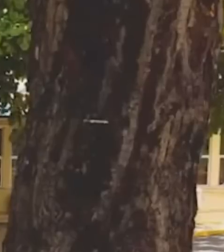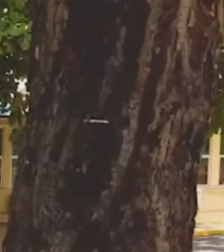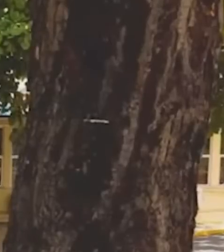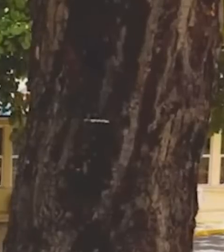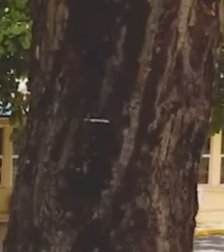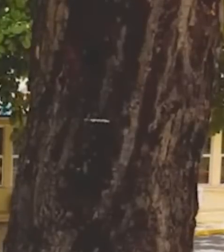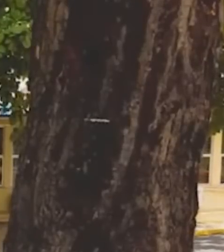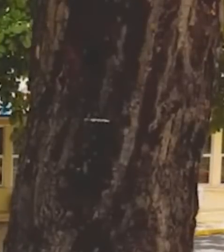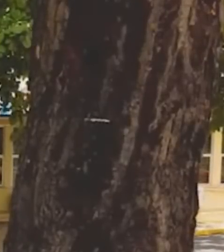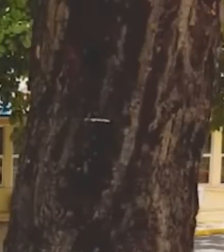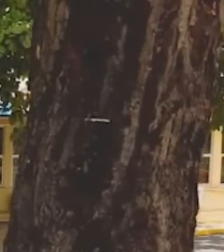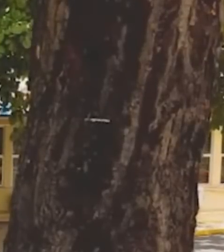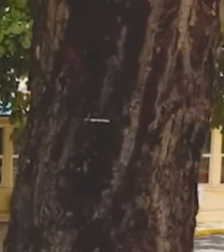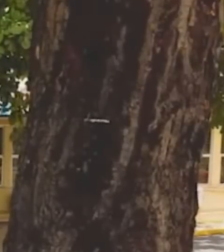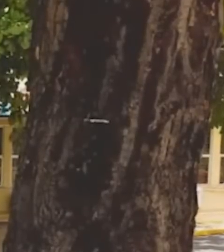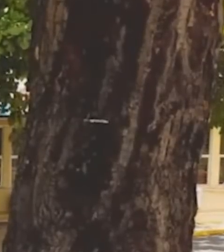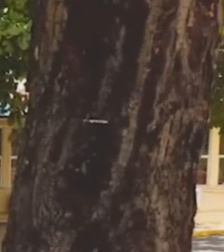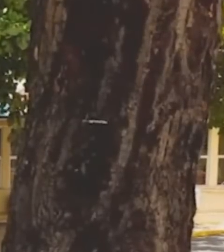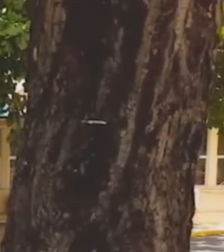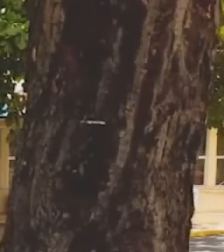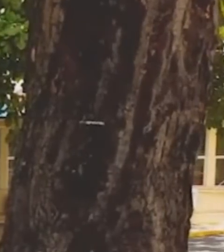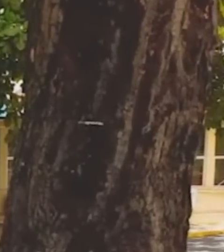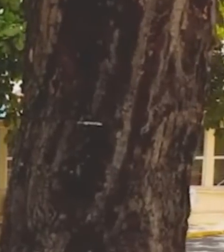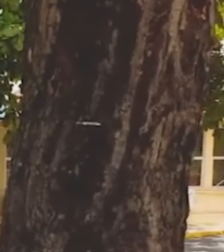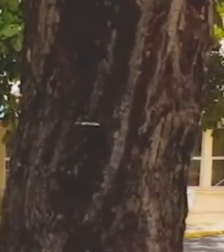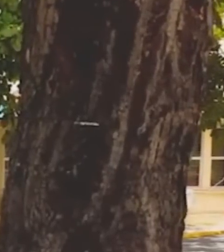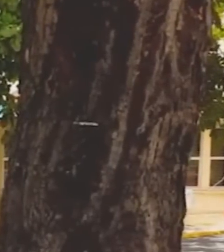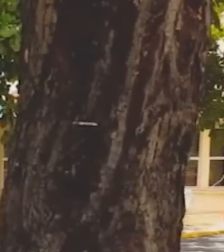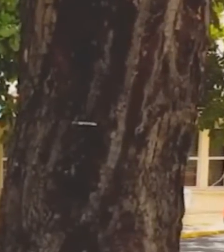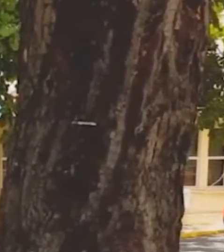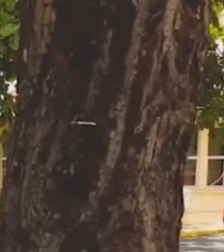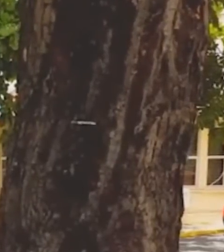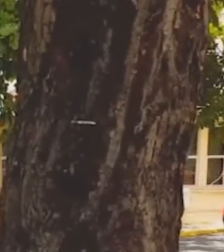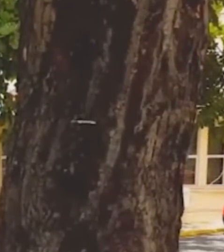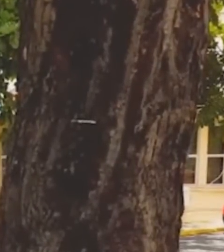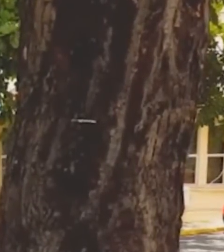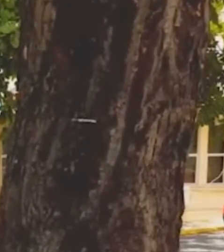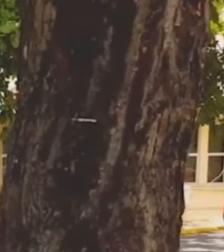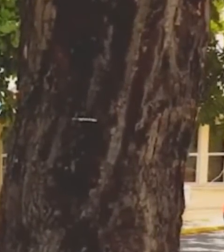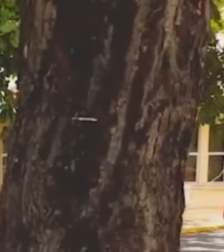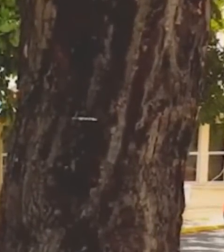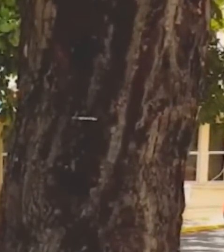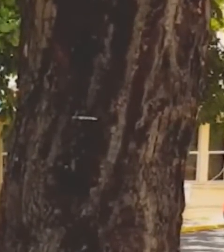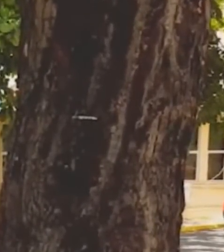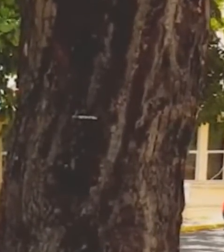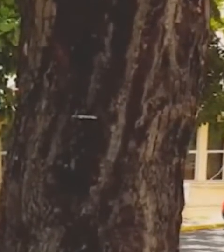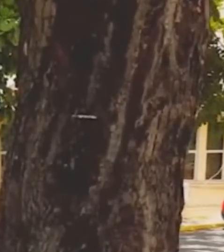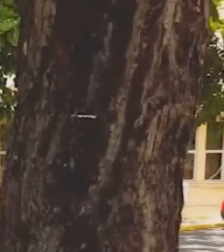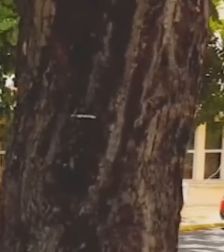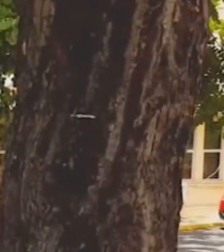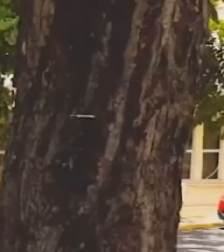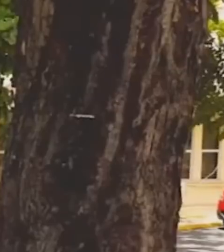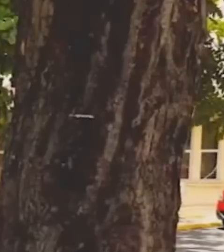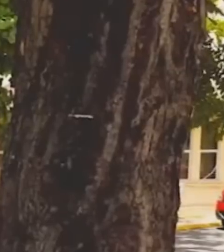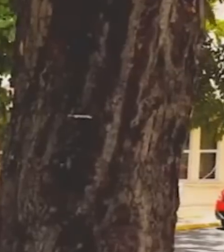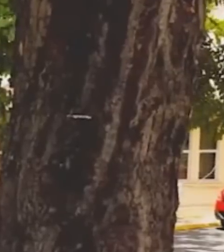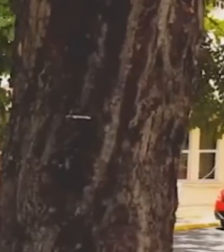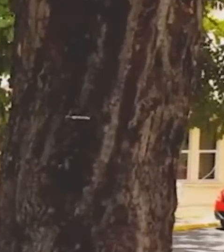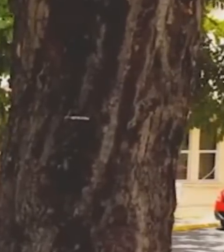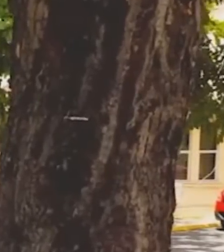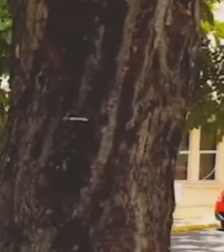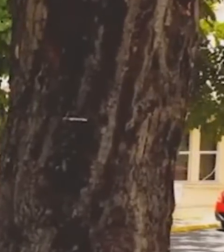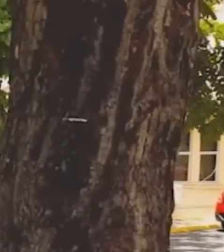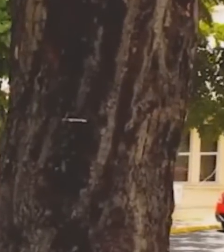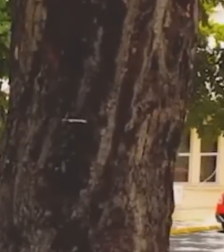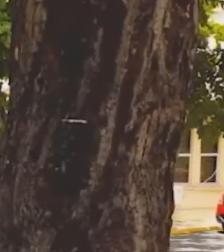Just continue observing the protocol that the ministry has put forward, right? And that will include mask wearing,